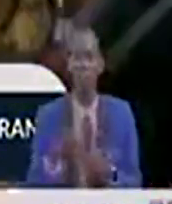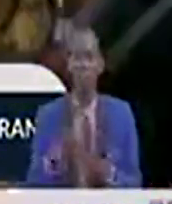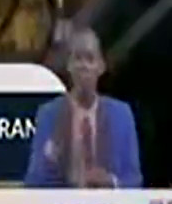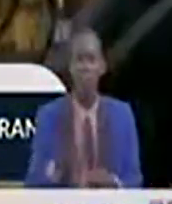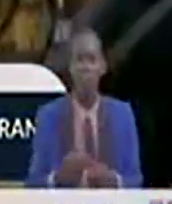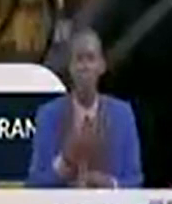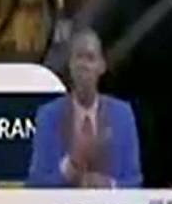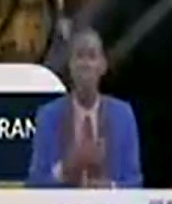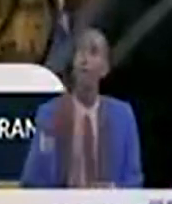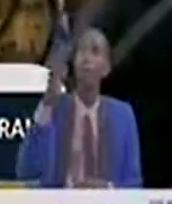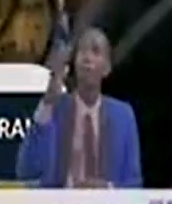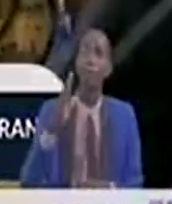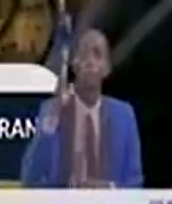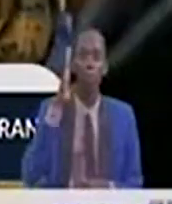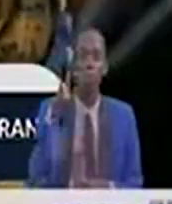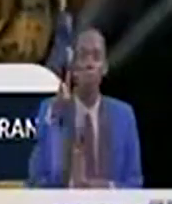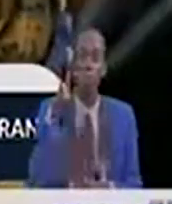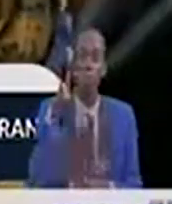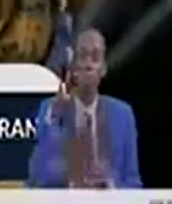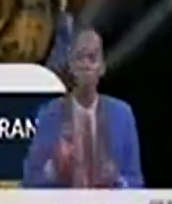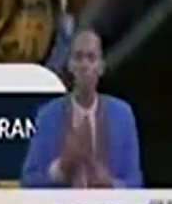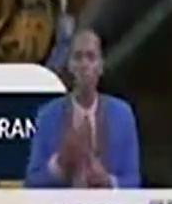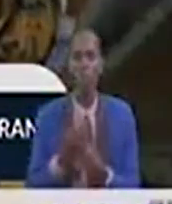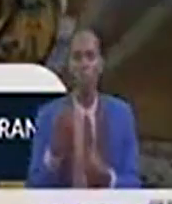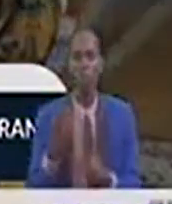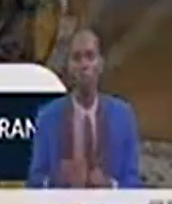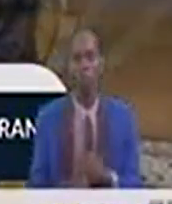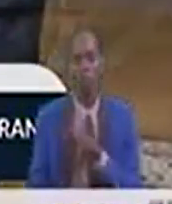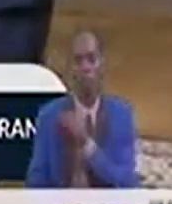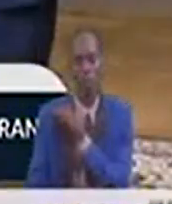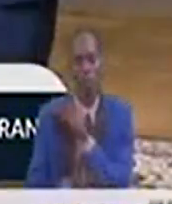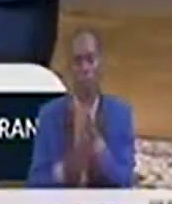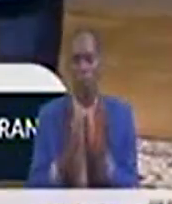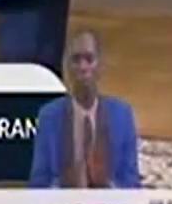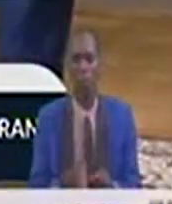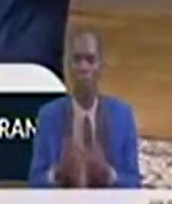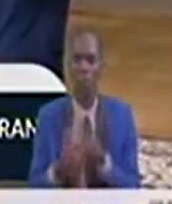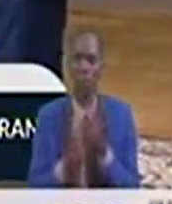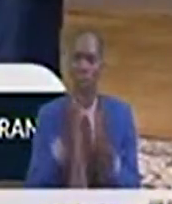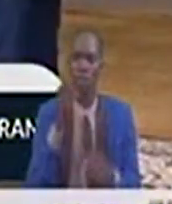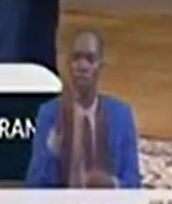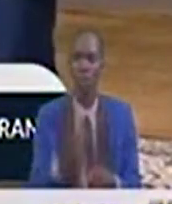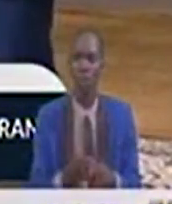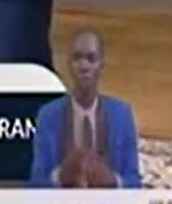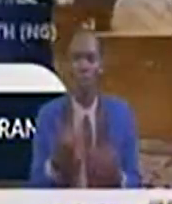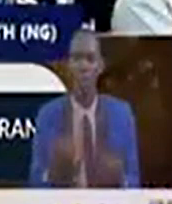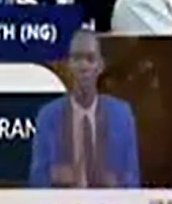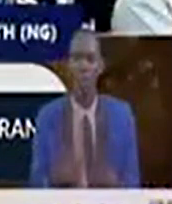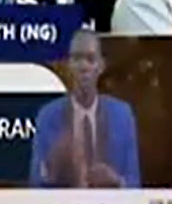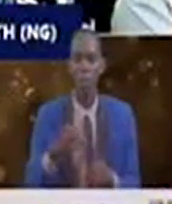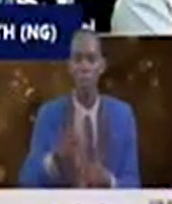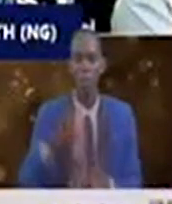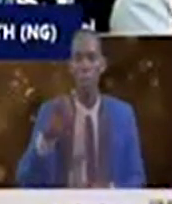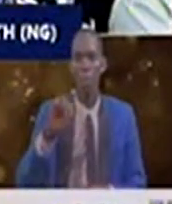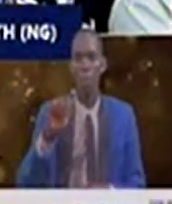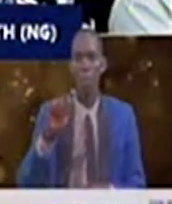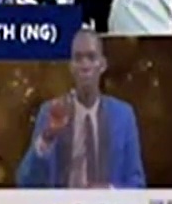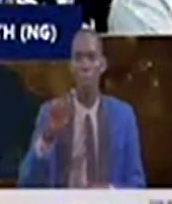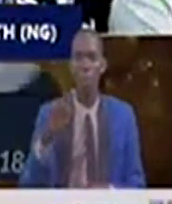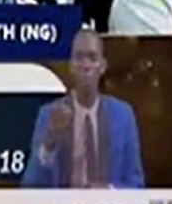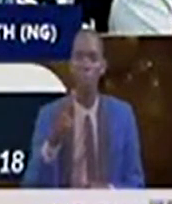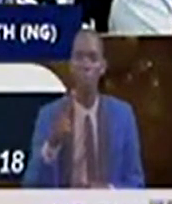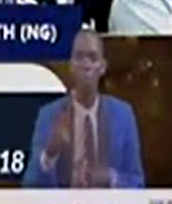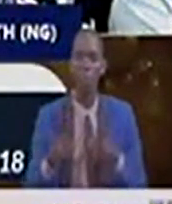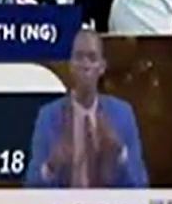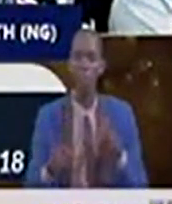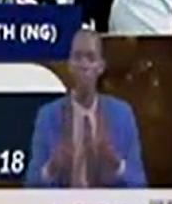and God will deliver us from the tempter in Jesus' name. Matthew chapter 26, I'm reading from